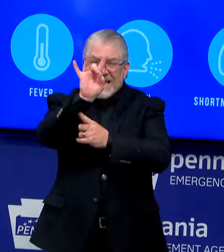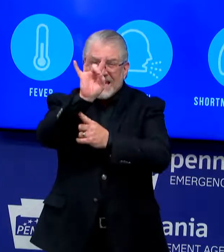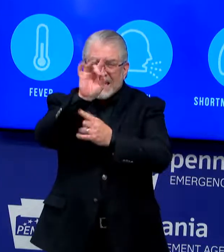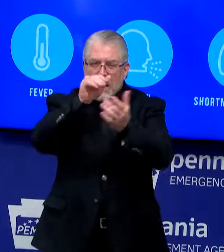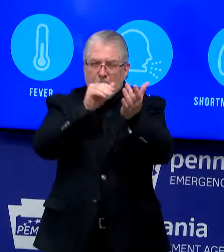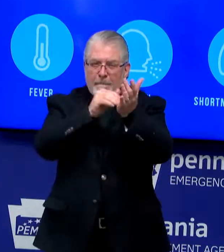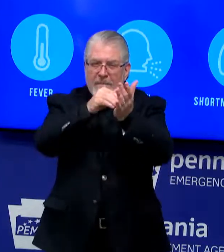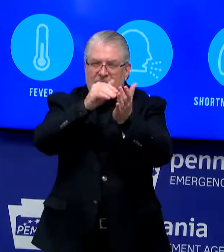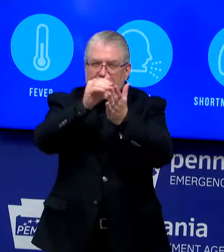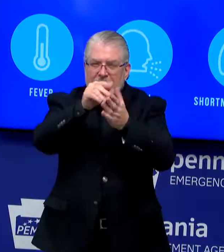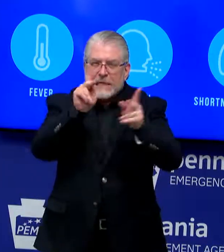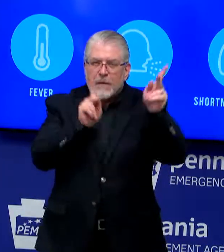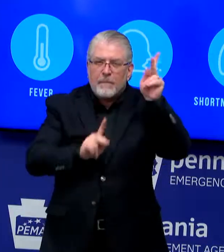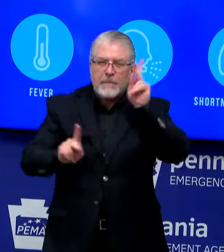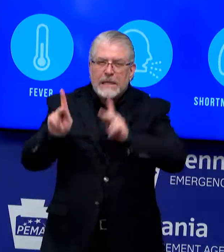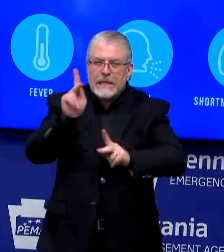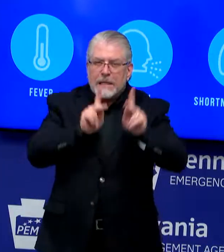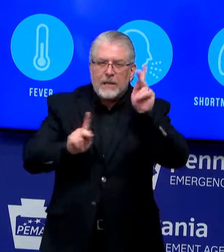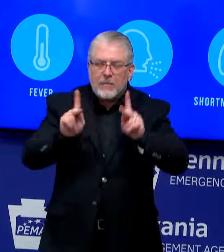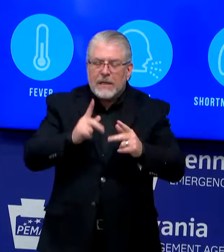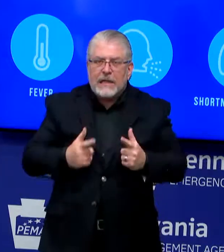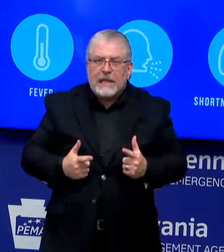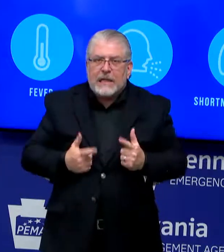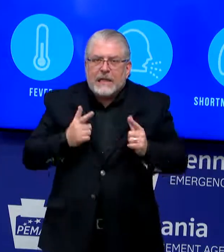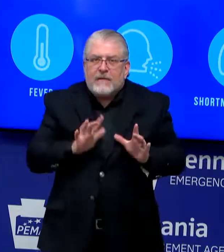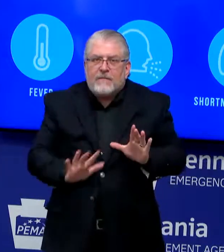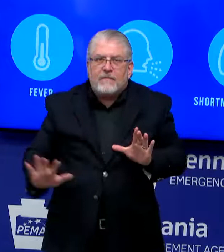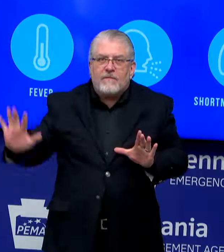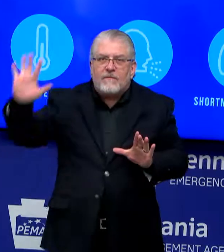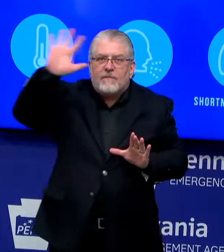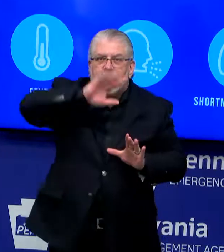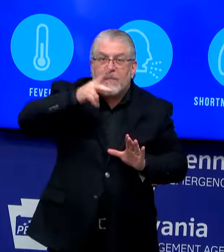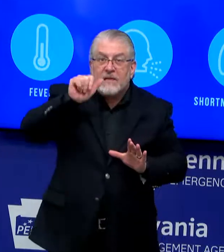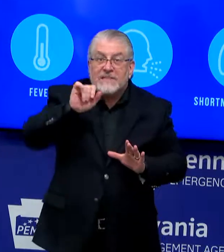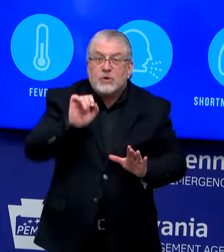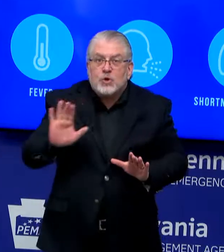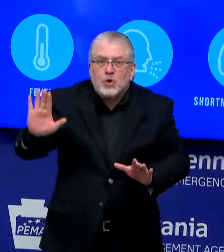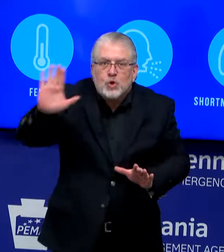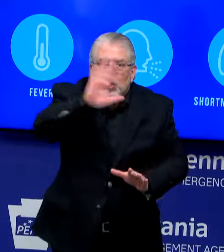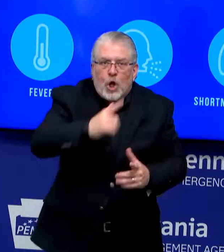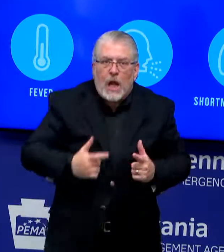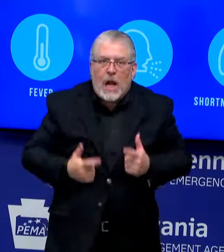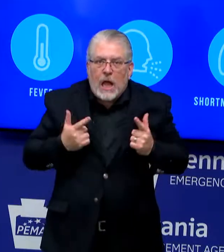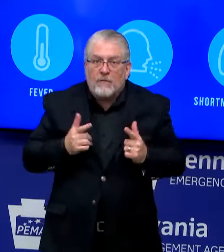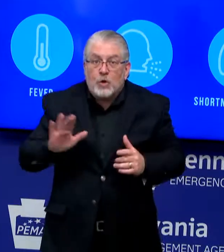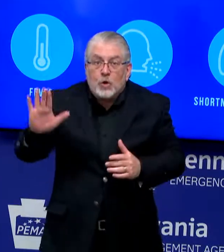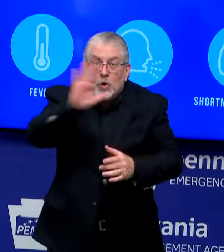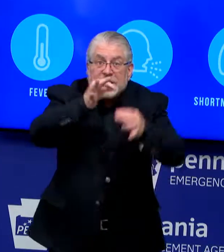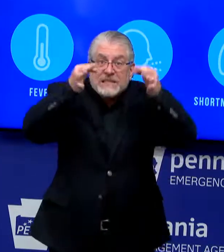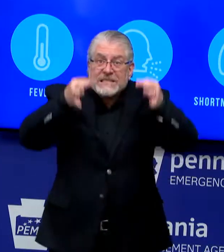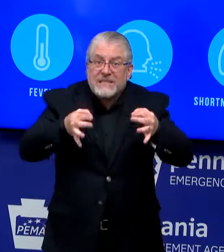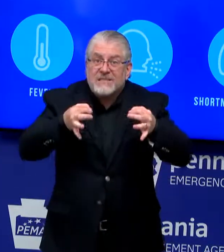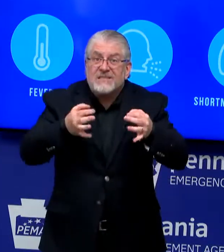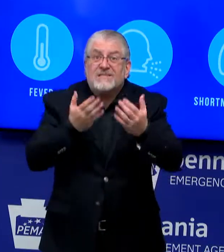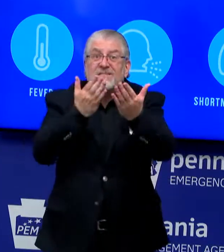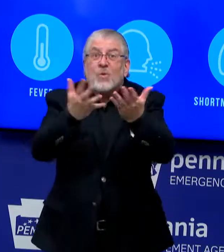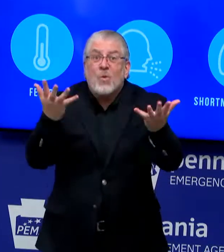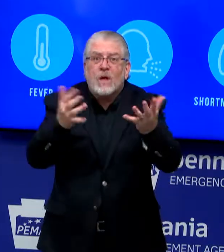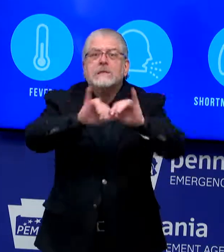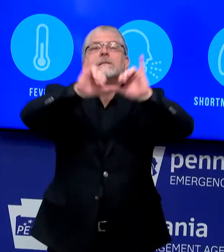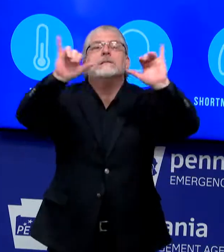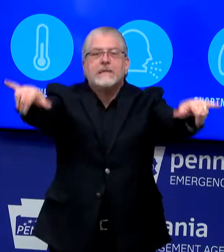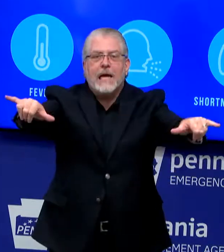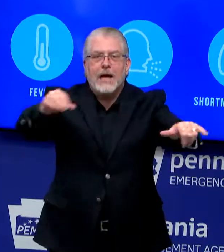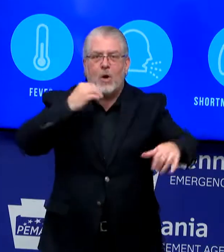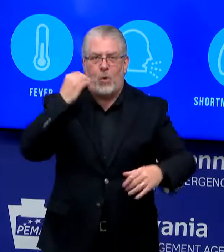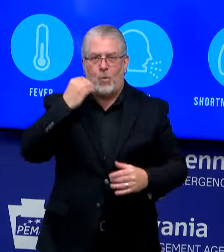does not spread. Thank you, Governor. Those are all the questions that we're able to take today, but for any reporters whose questions we were not able to